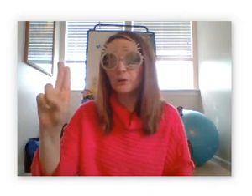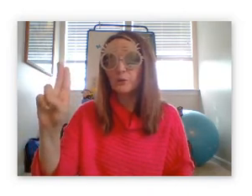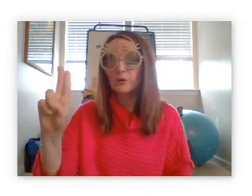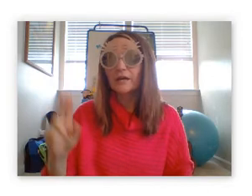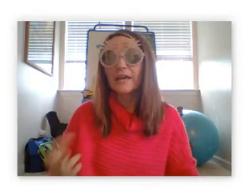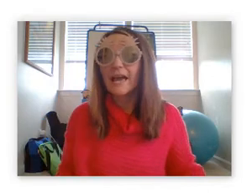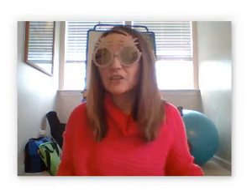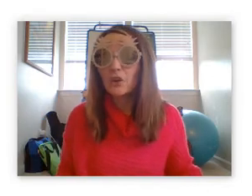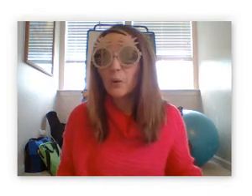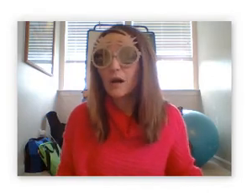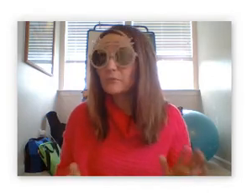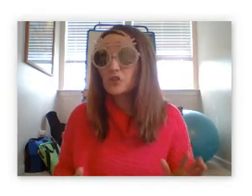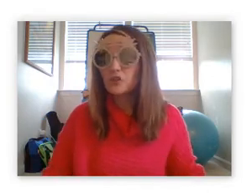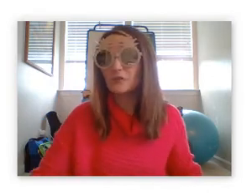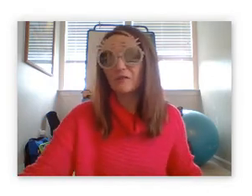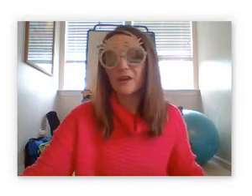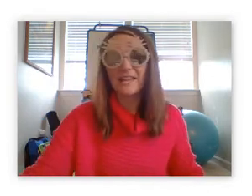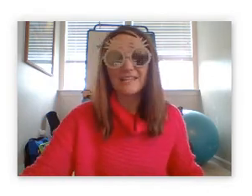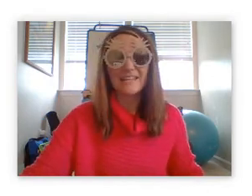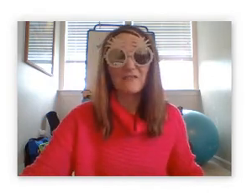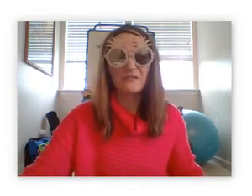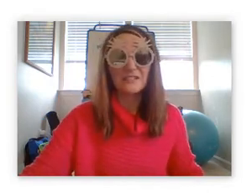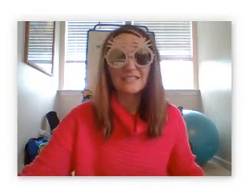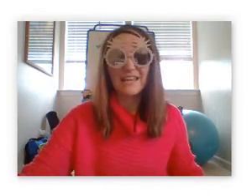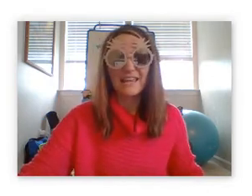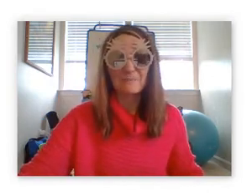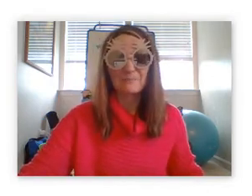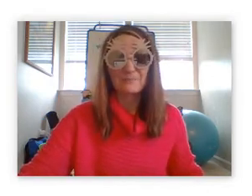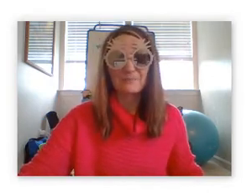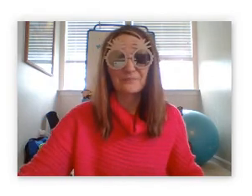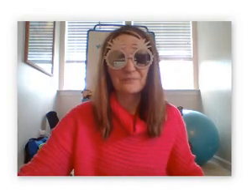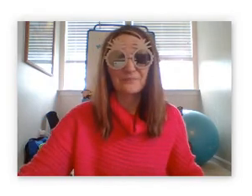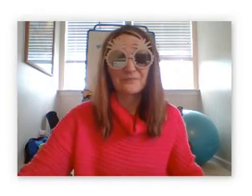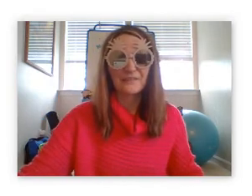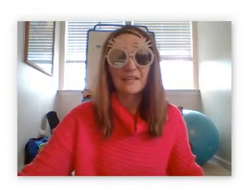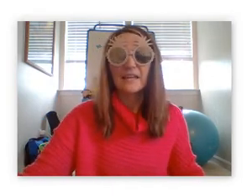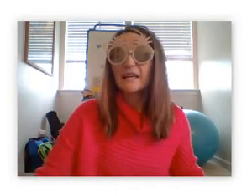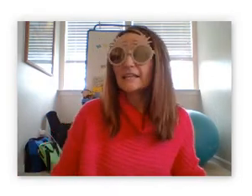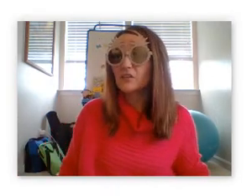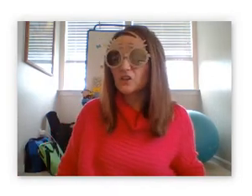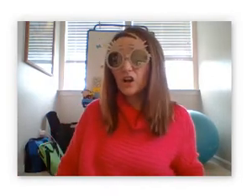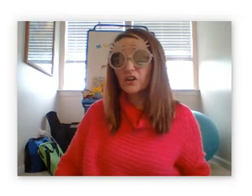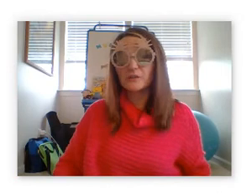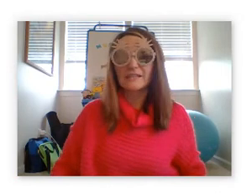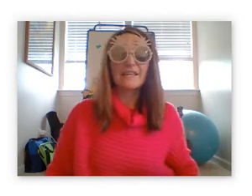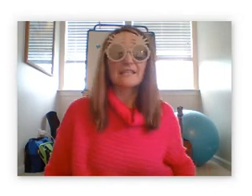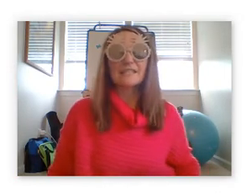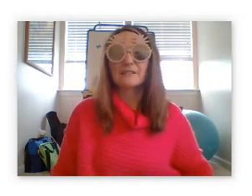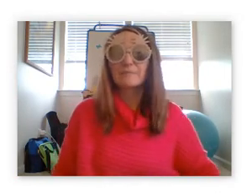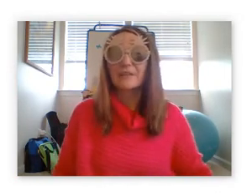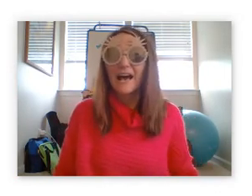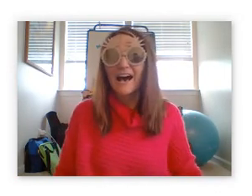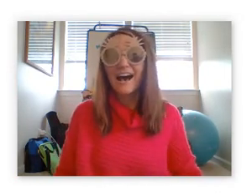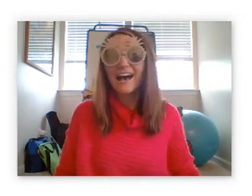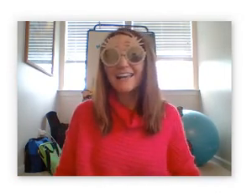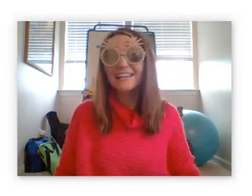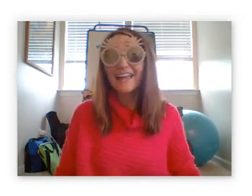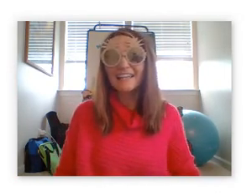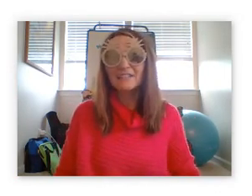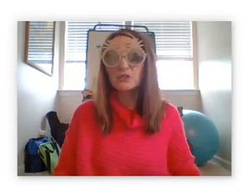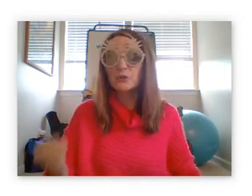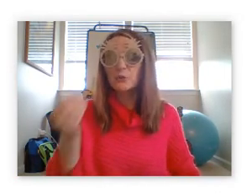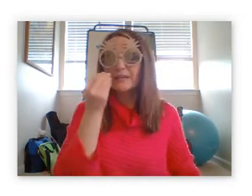U. And you know what? Choose your favorite hand to have fun today. Now the song goes like this.